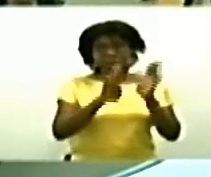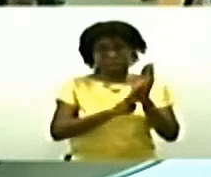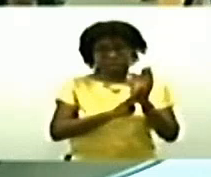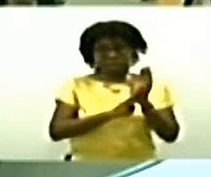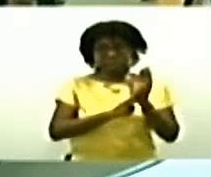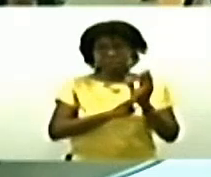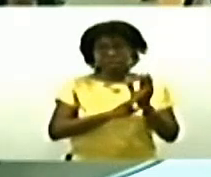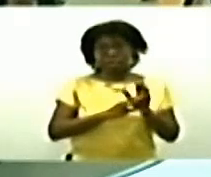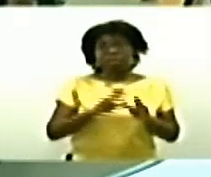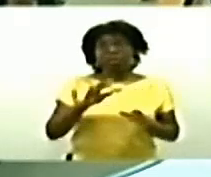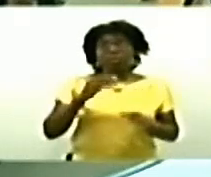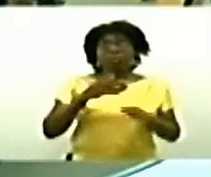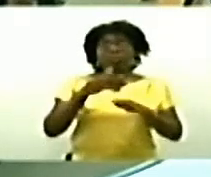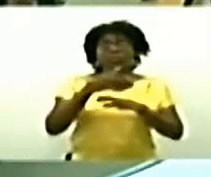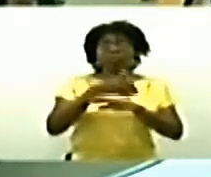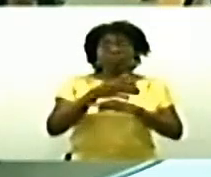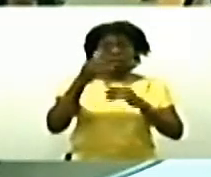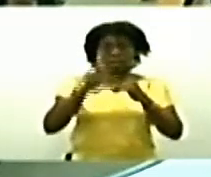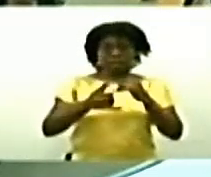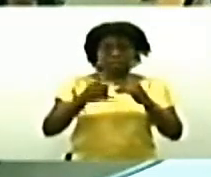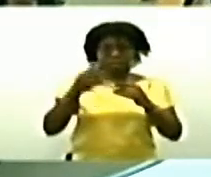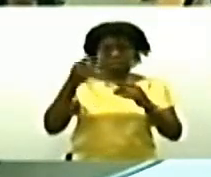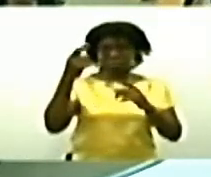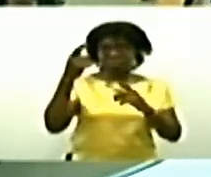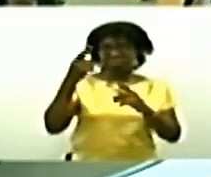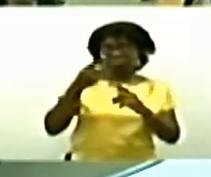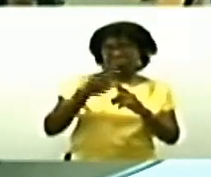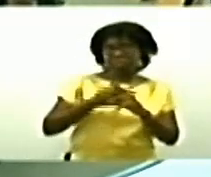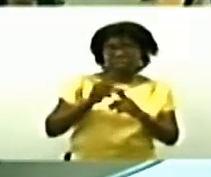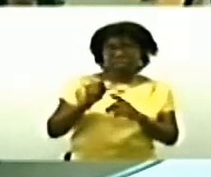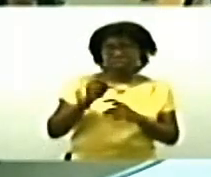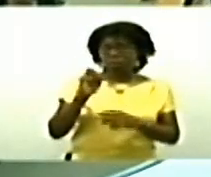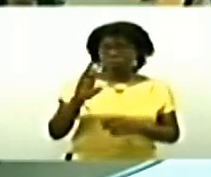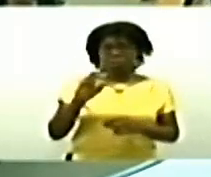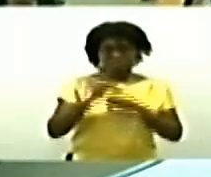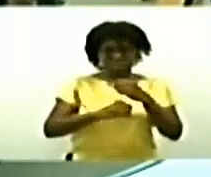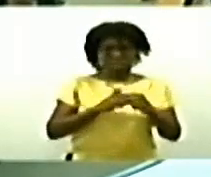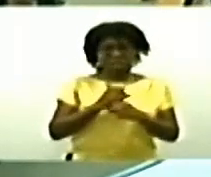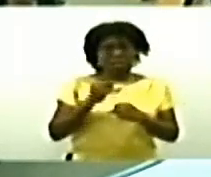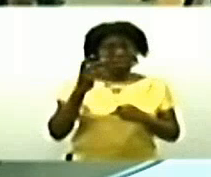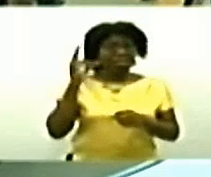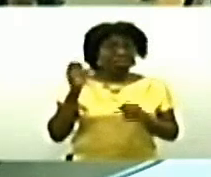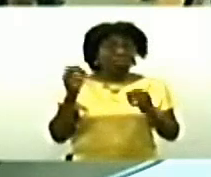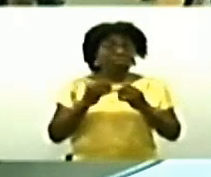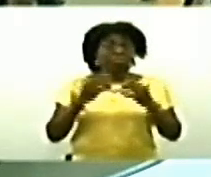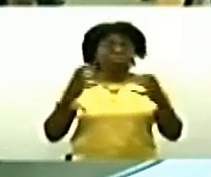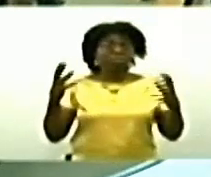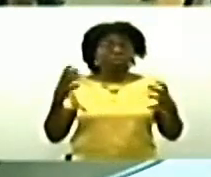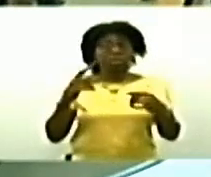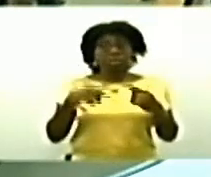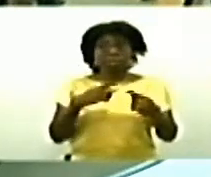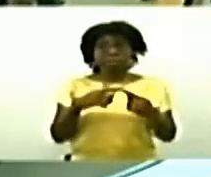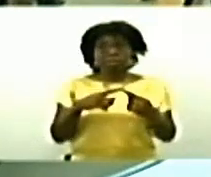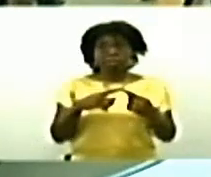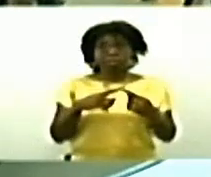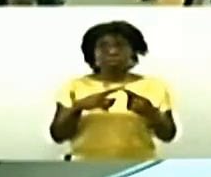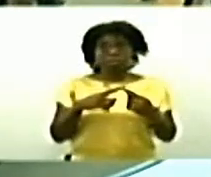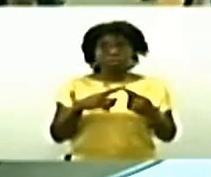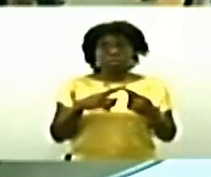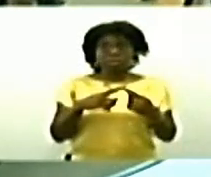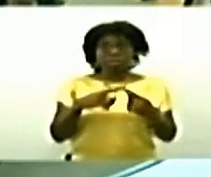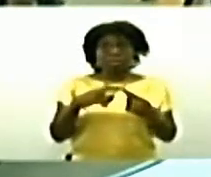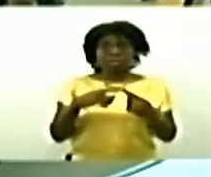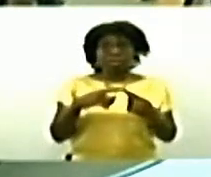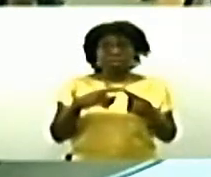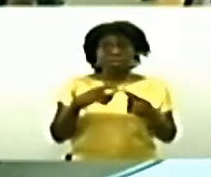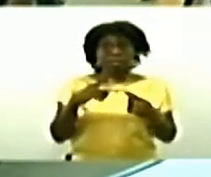Over the last months or year, I heard so much about the fact that we